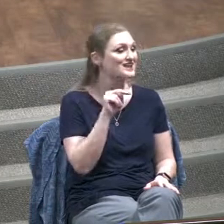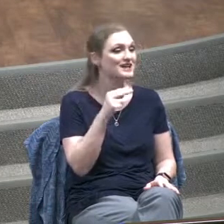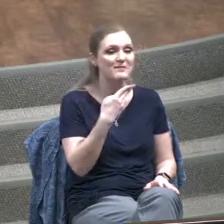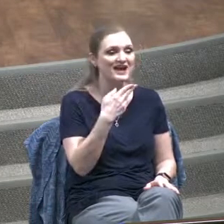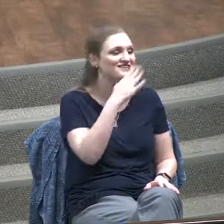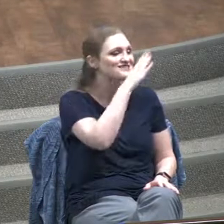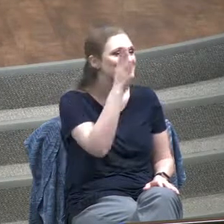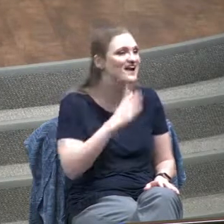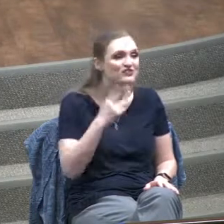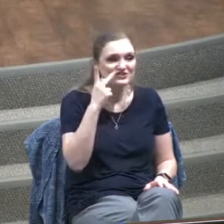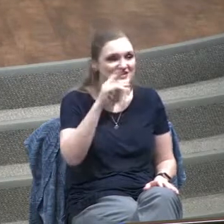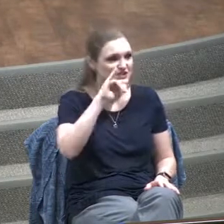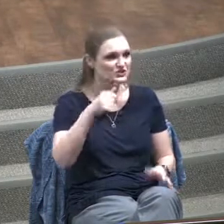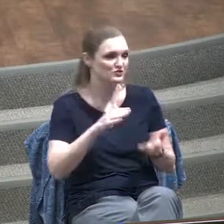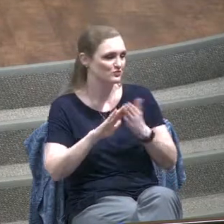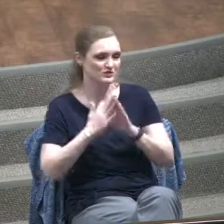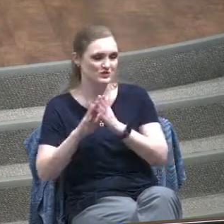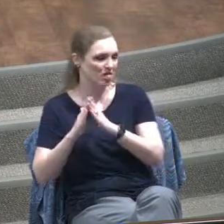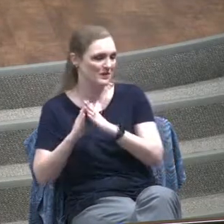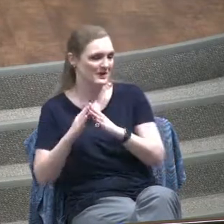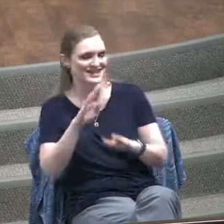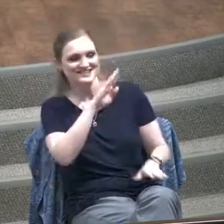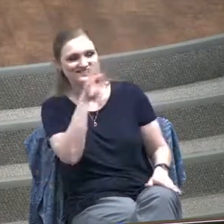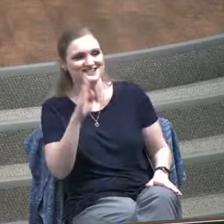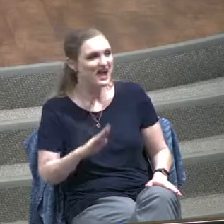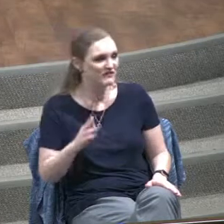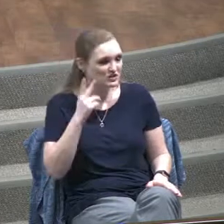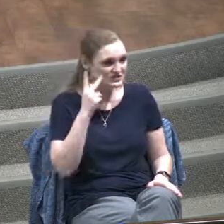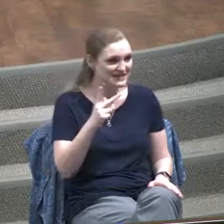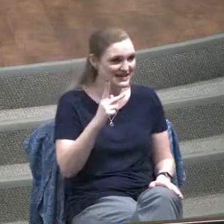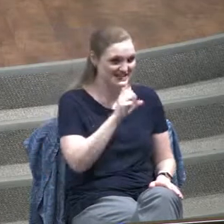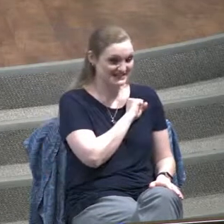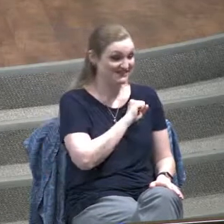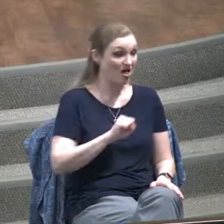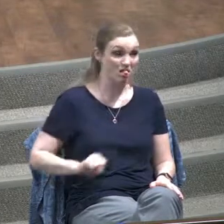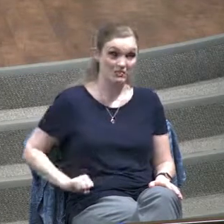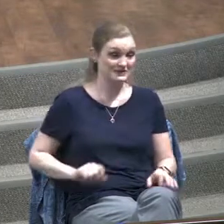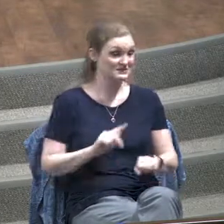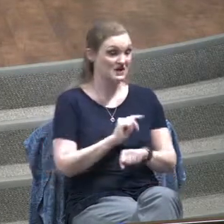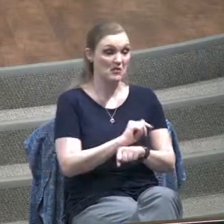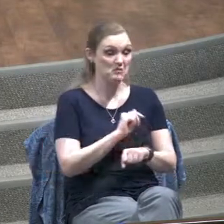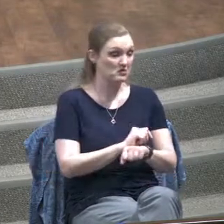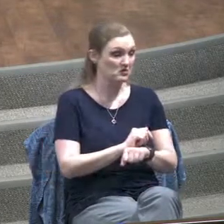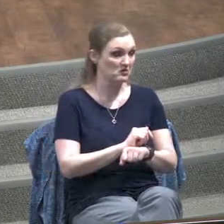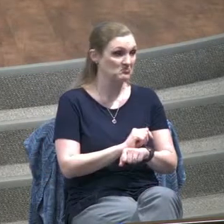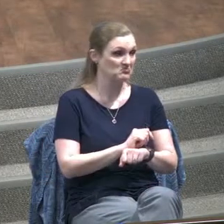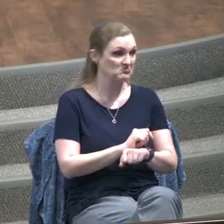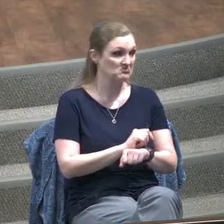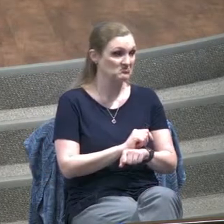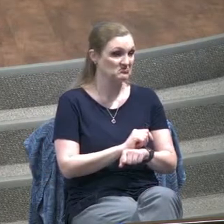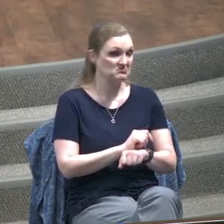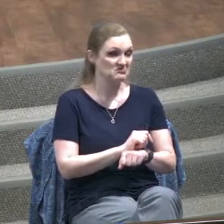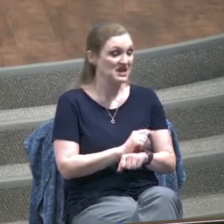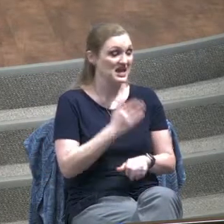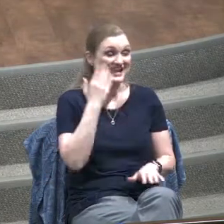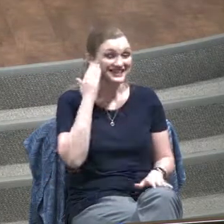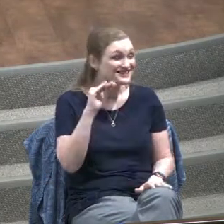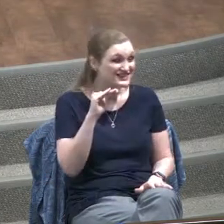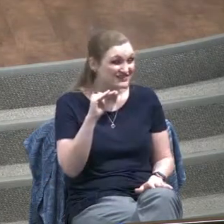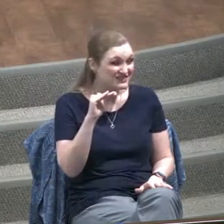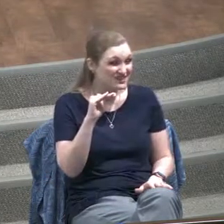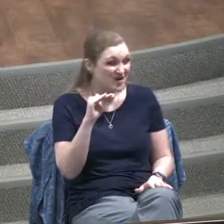seen Jerusalem. He's never seen Solomon's temple. He doesn't even know a whole lot